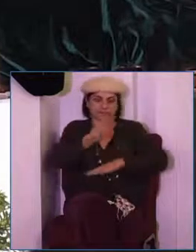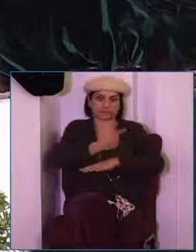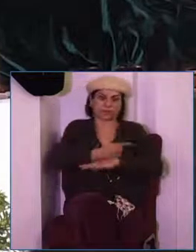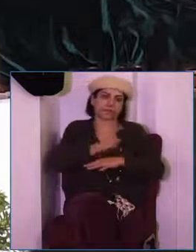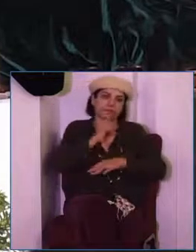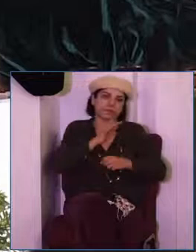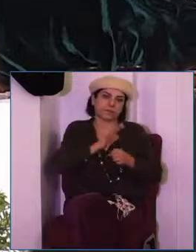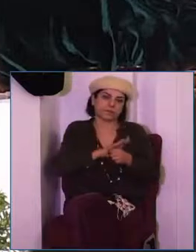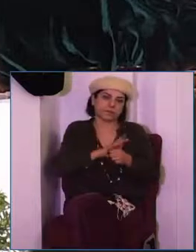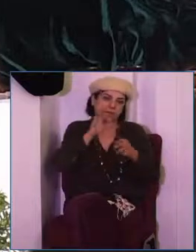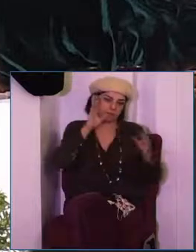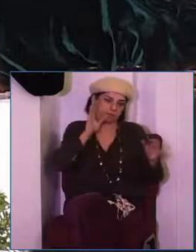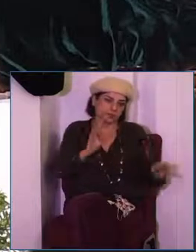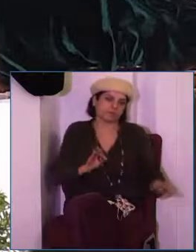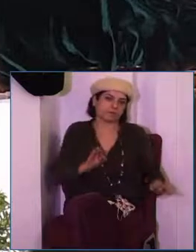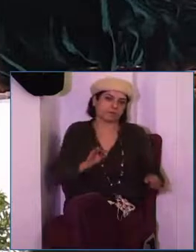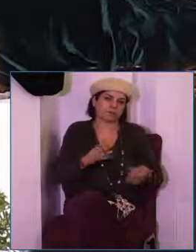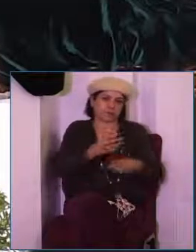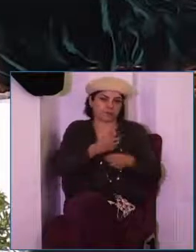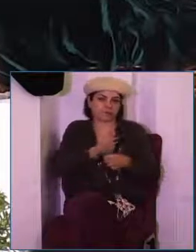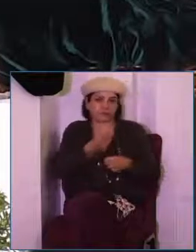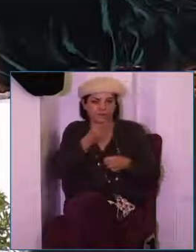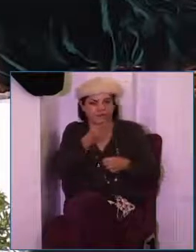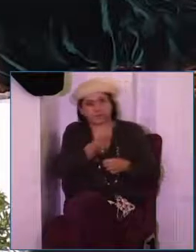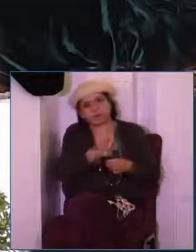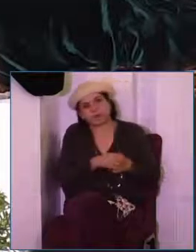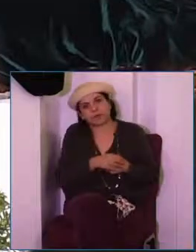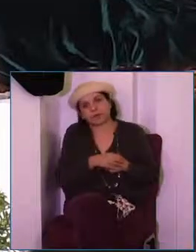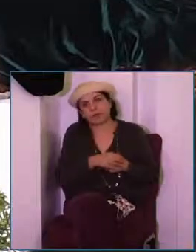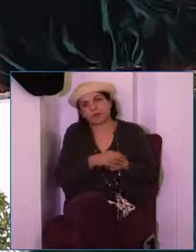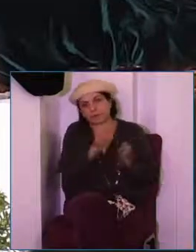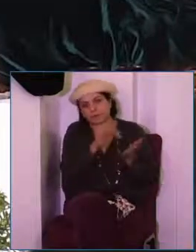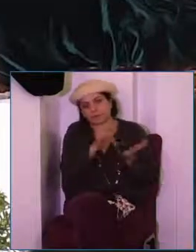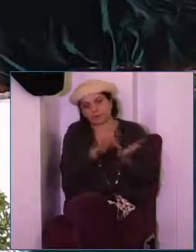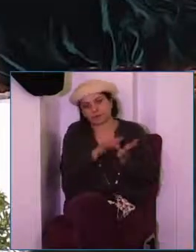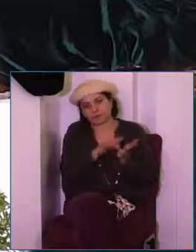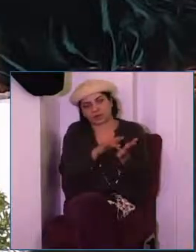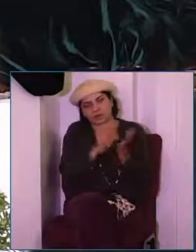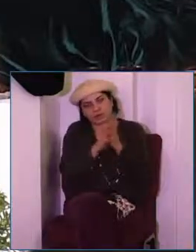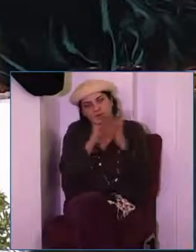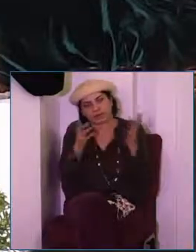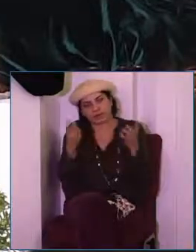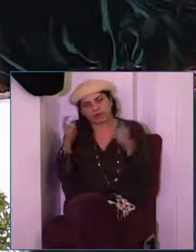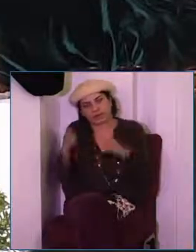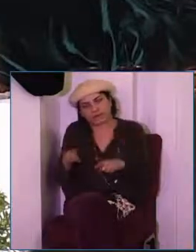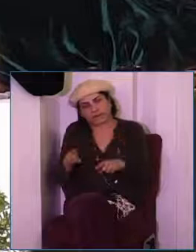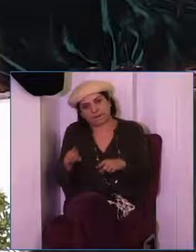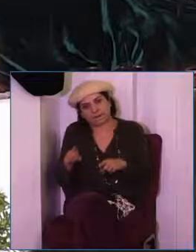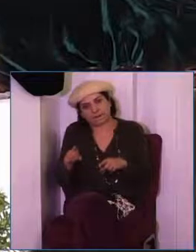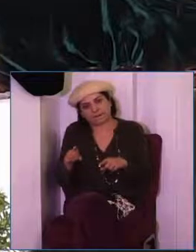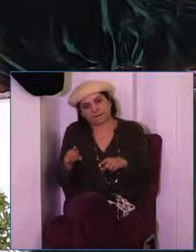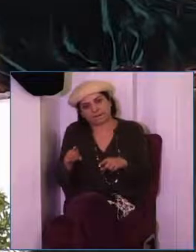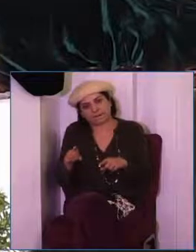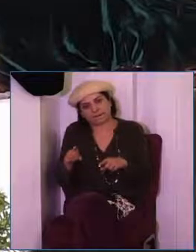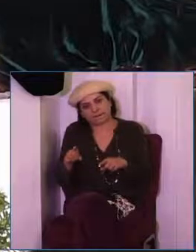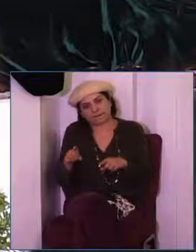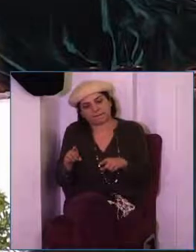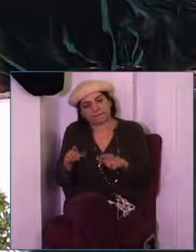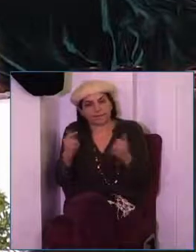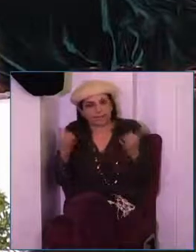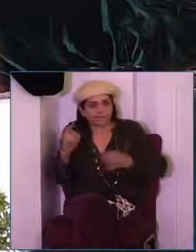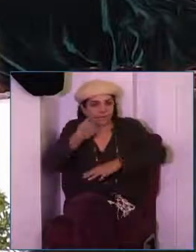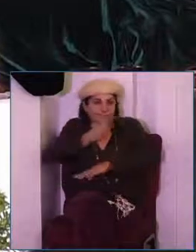you. Let me repeat that in my prayer. In the midst of so much that is happening, today